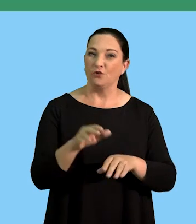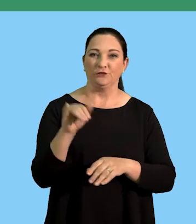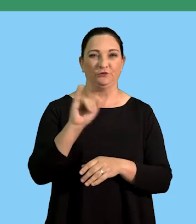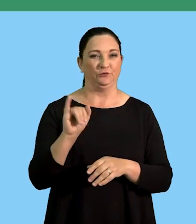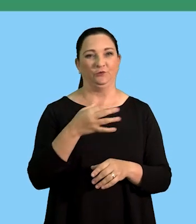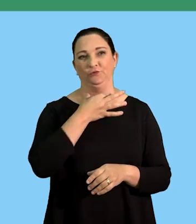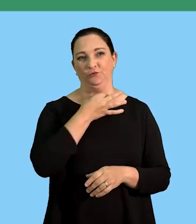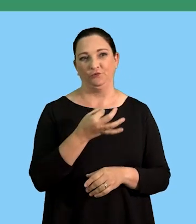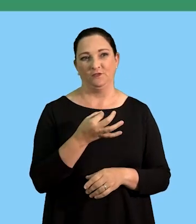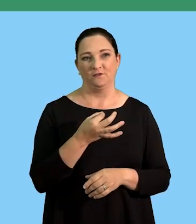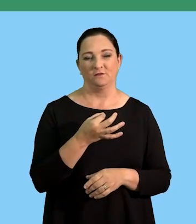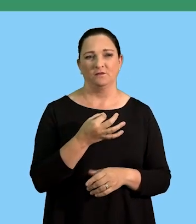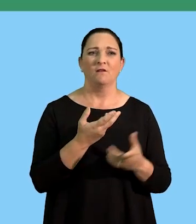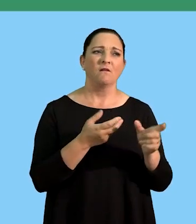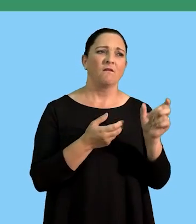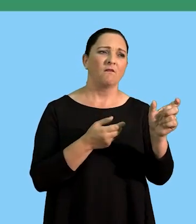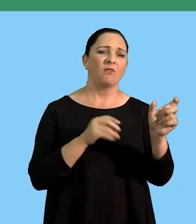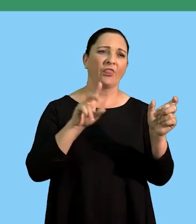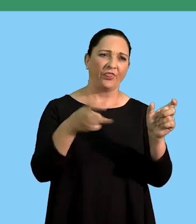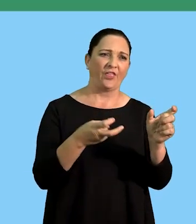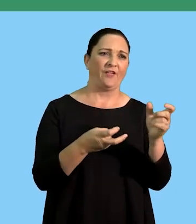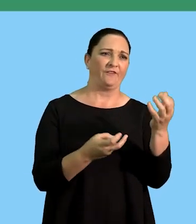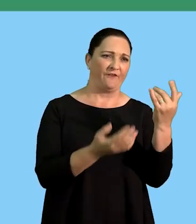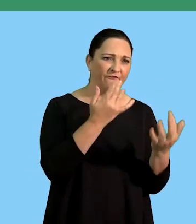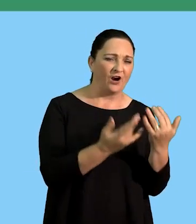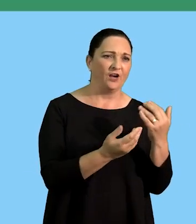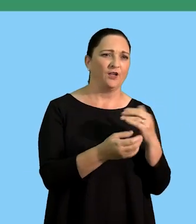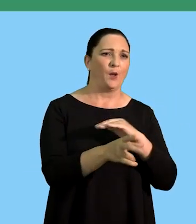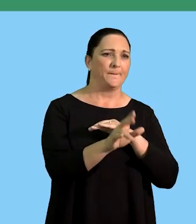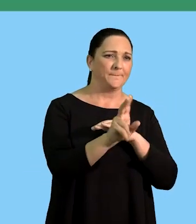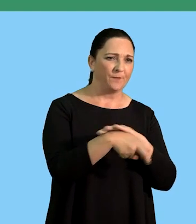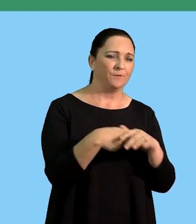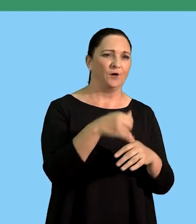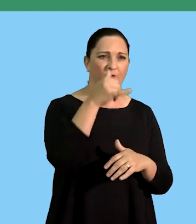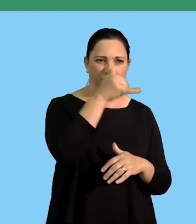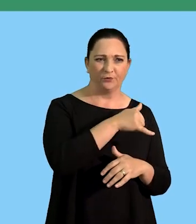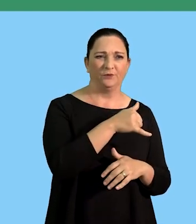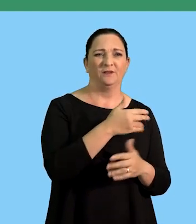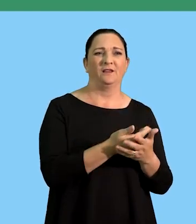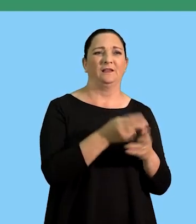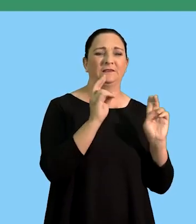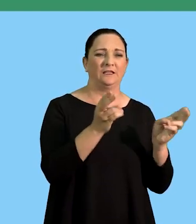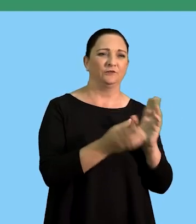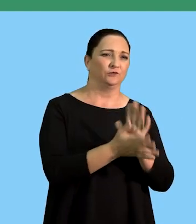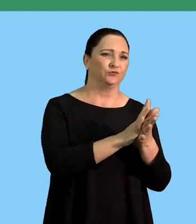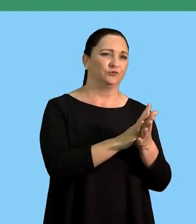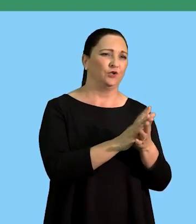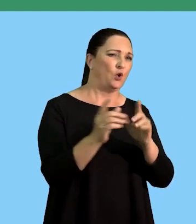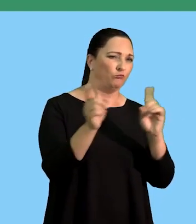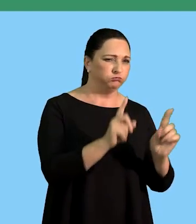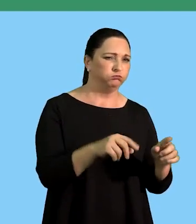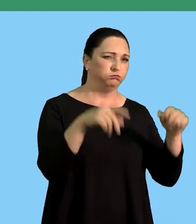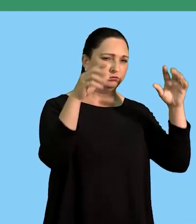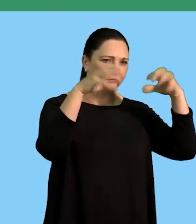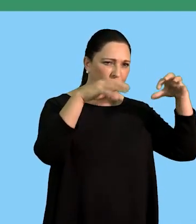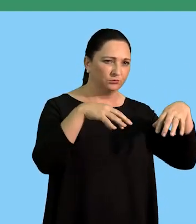These, remember, are risks that can be covered, such as theft, fire, burglary, natural disaster, storms or rains,